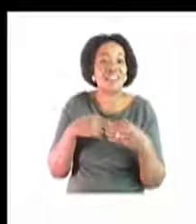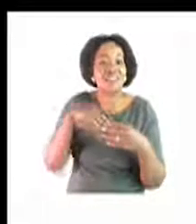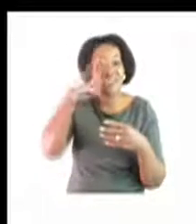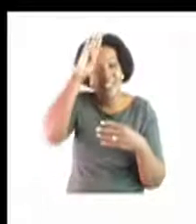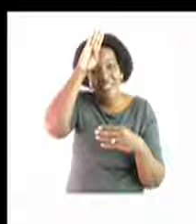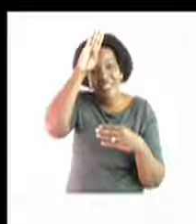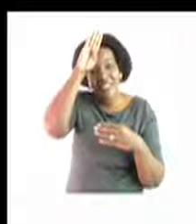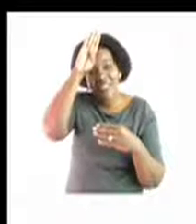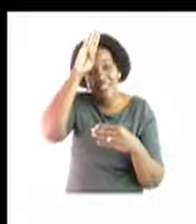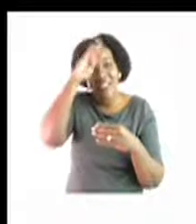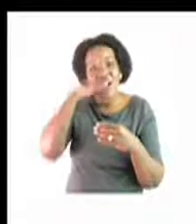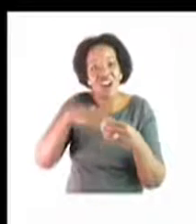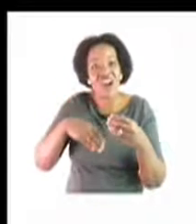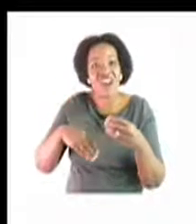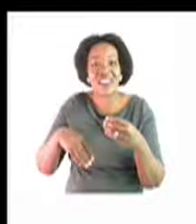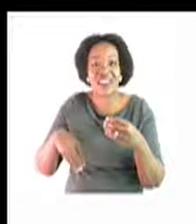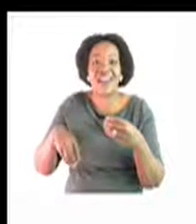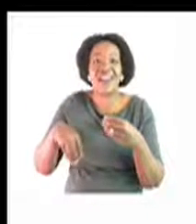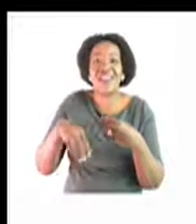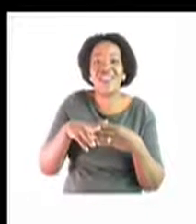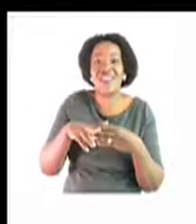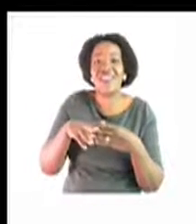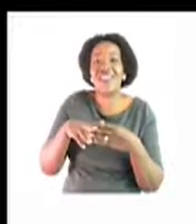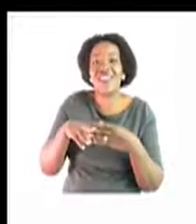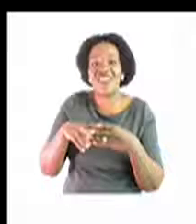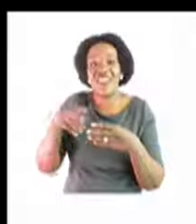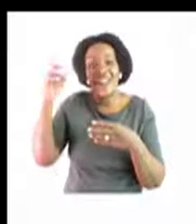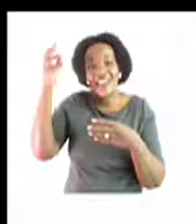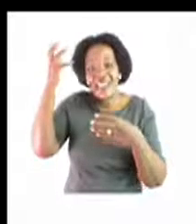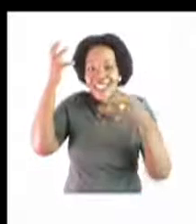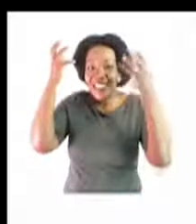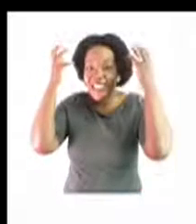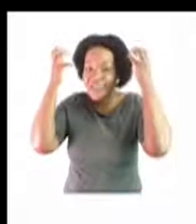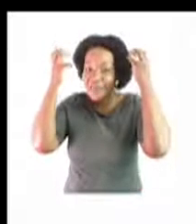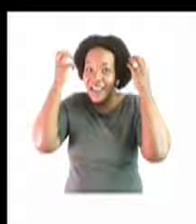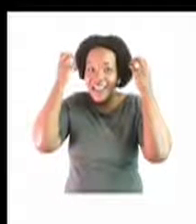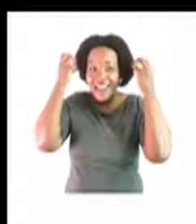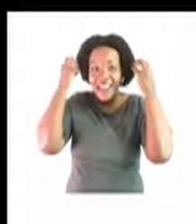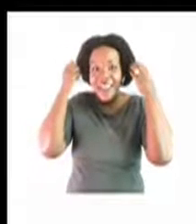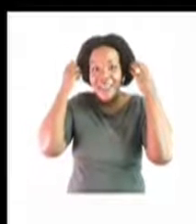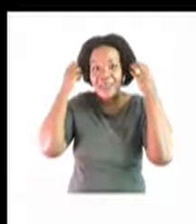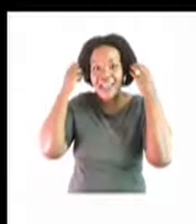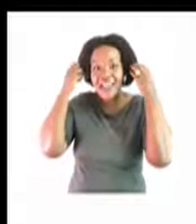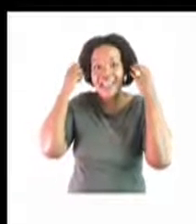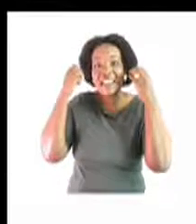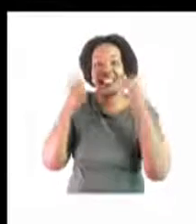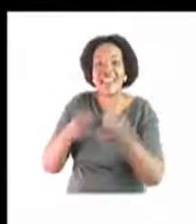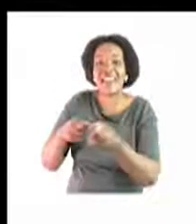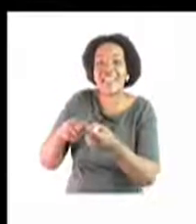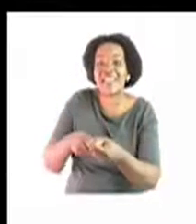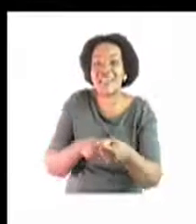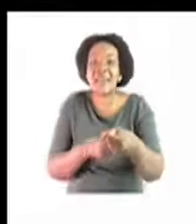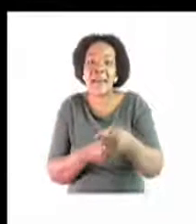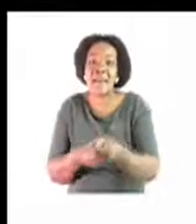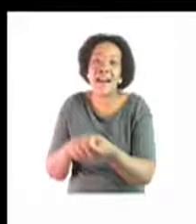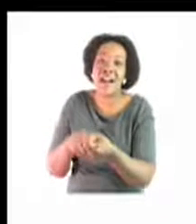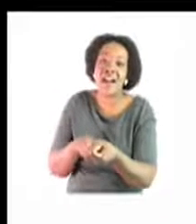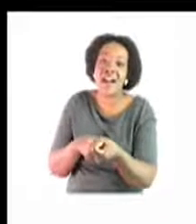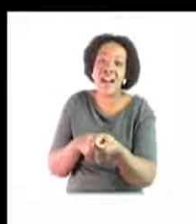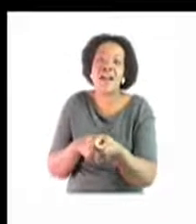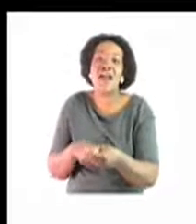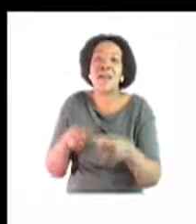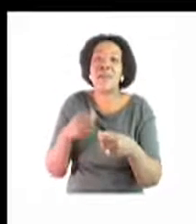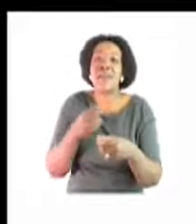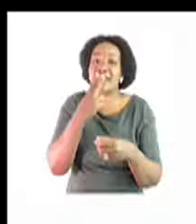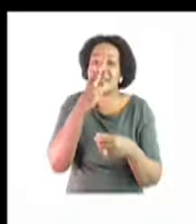am a firefighter on the go. Here is my helmet, here is my